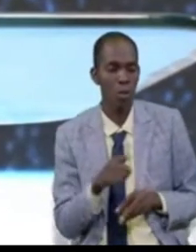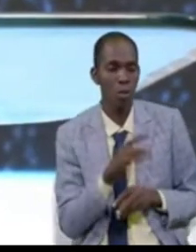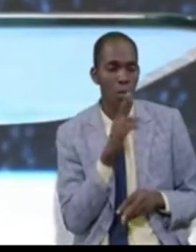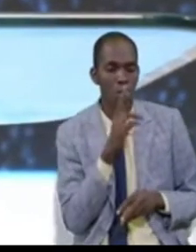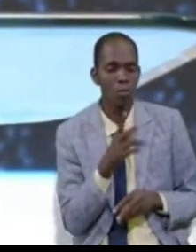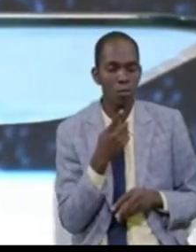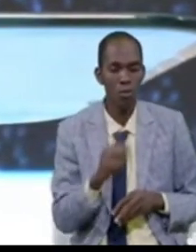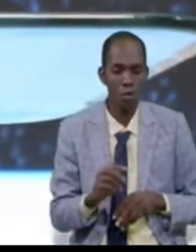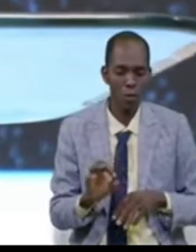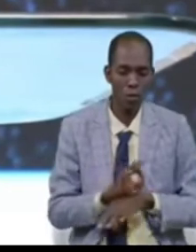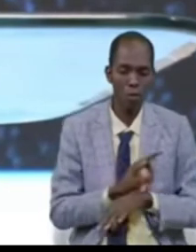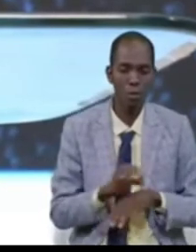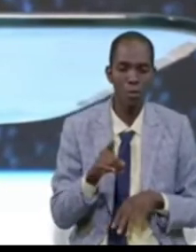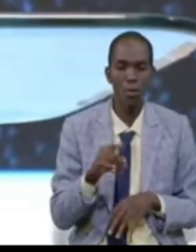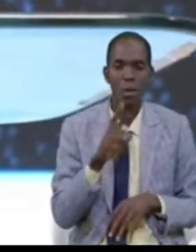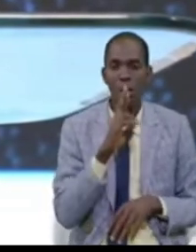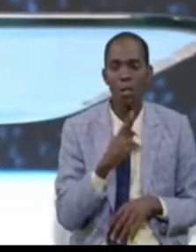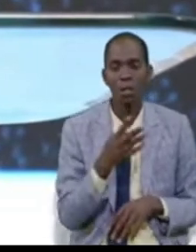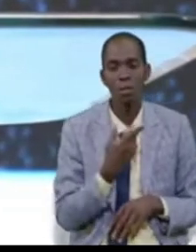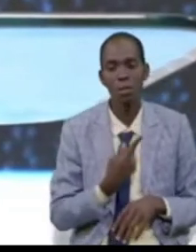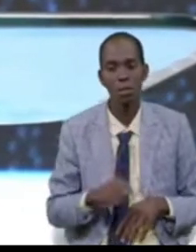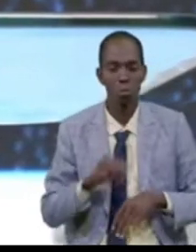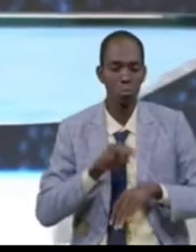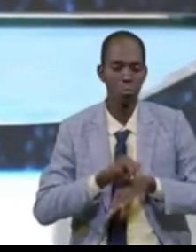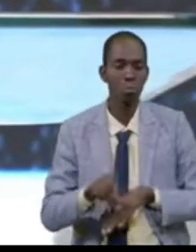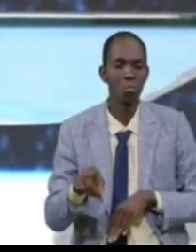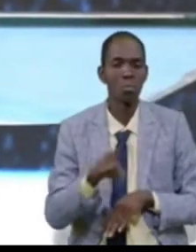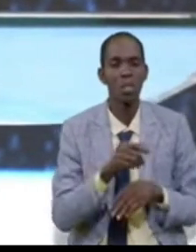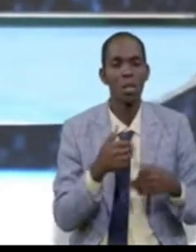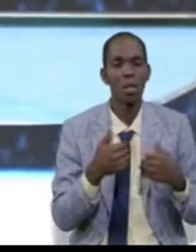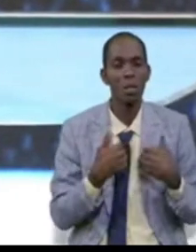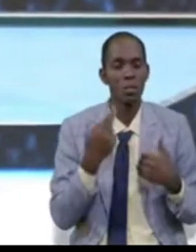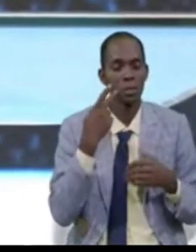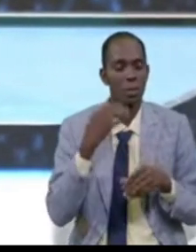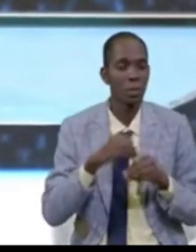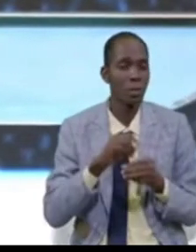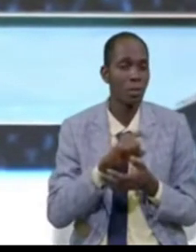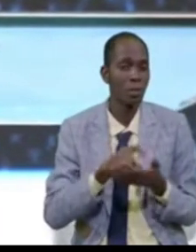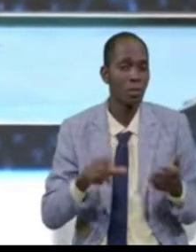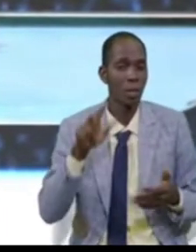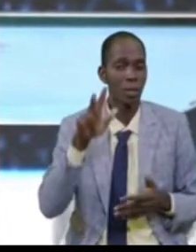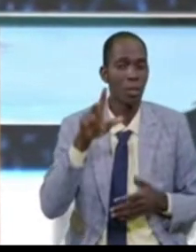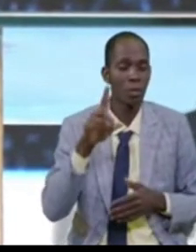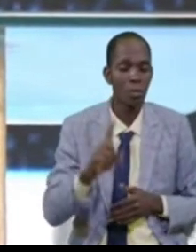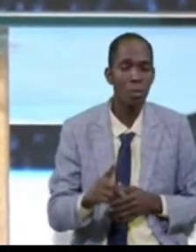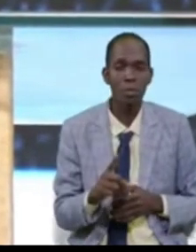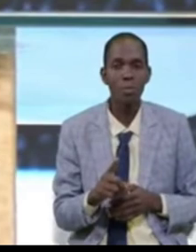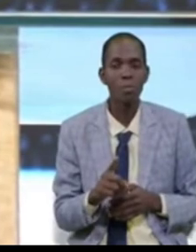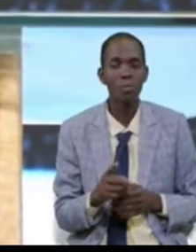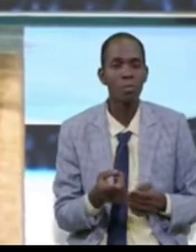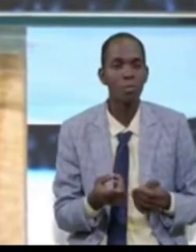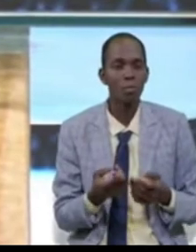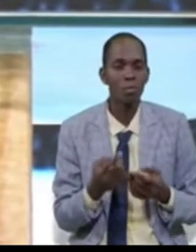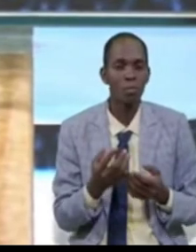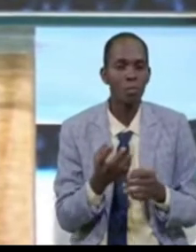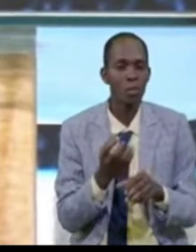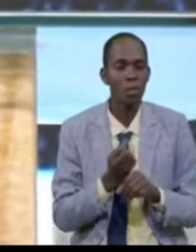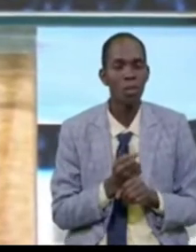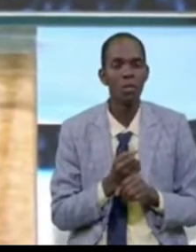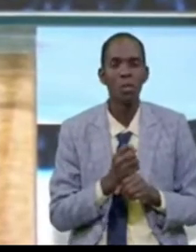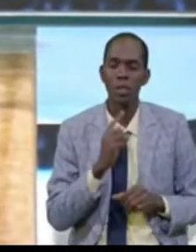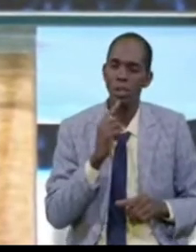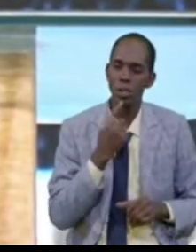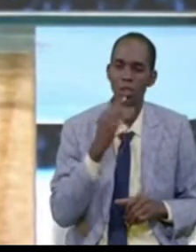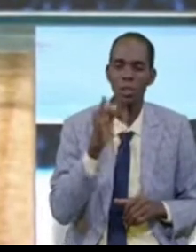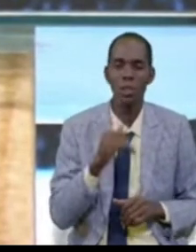they have, and the ministries they have. And then it says in verse 31, covet honestly the best gifts. What